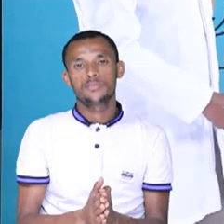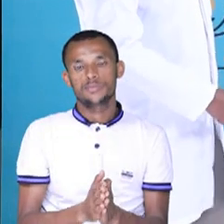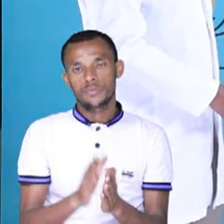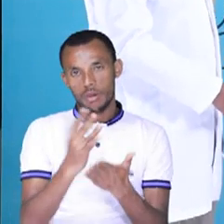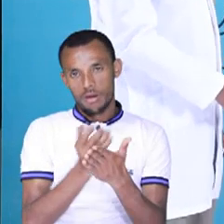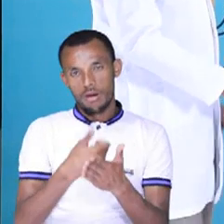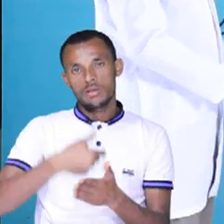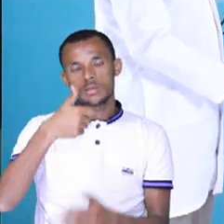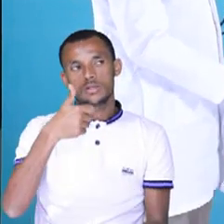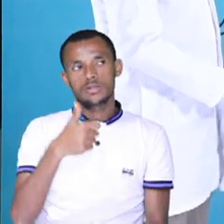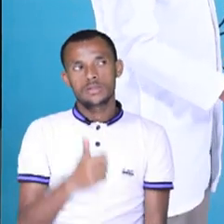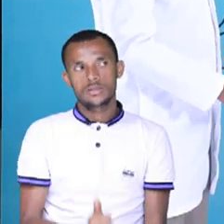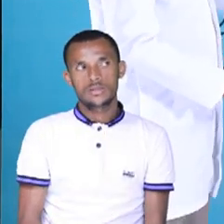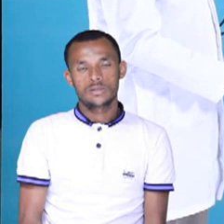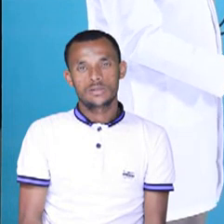Take another also.